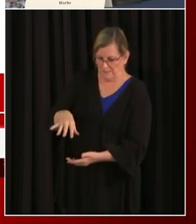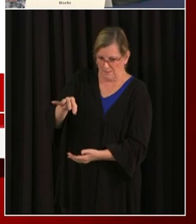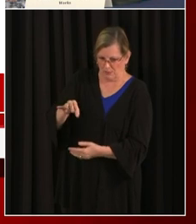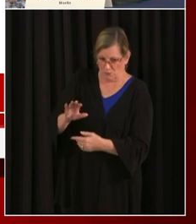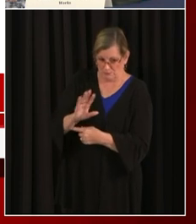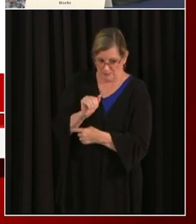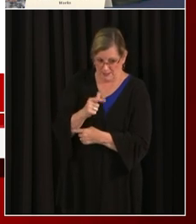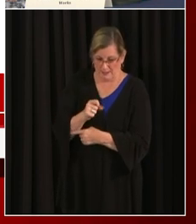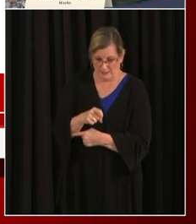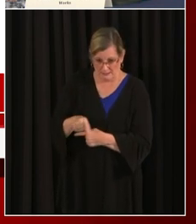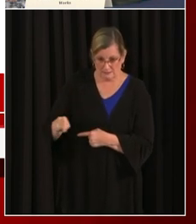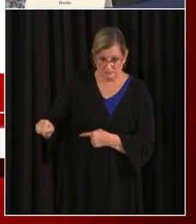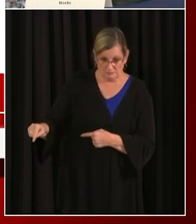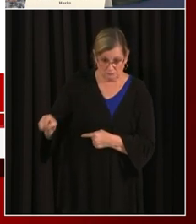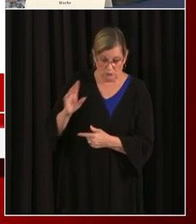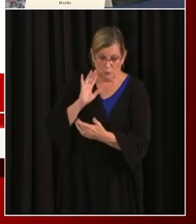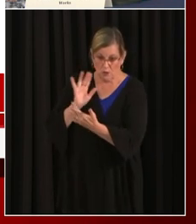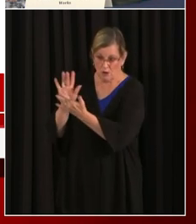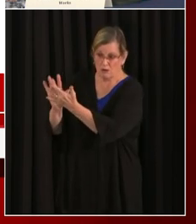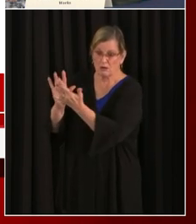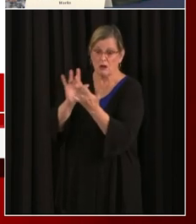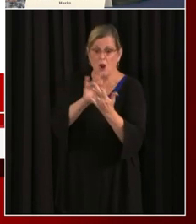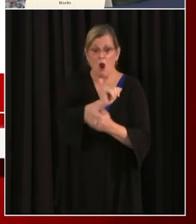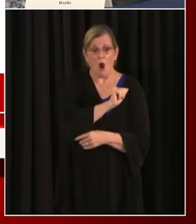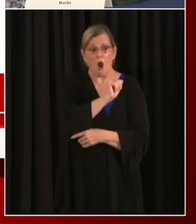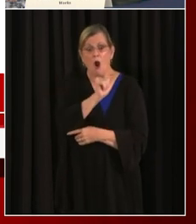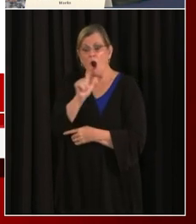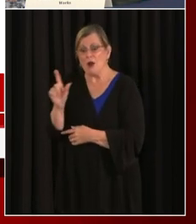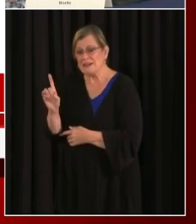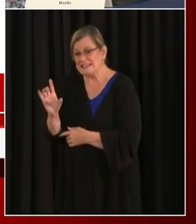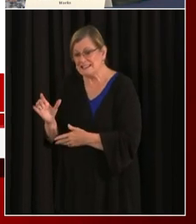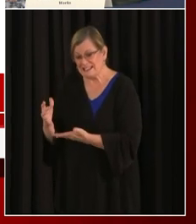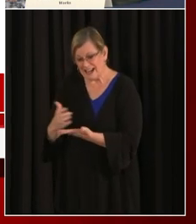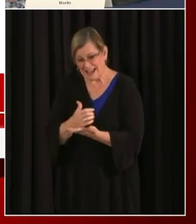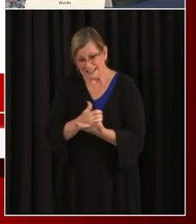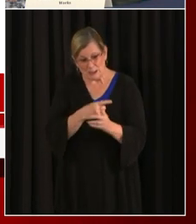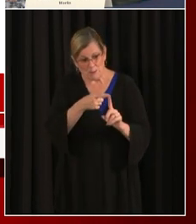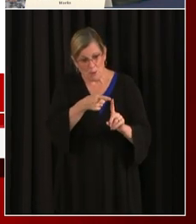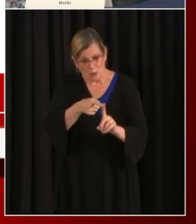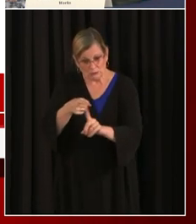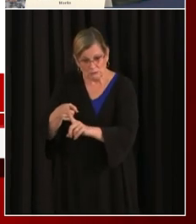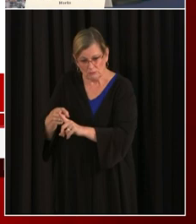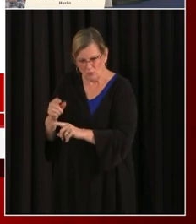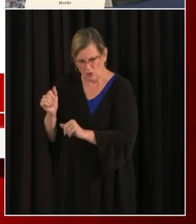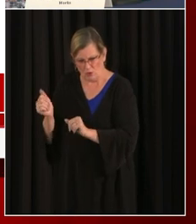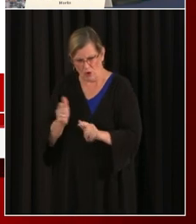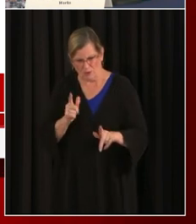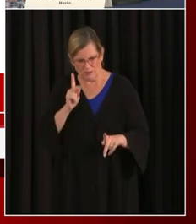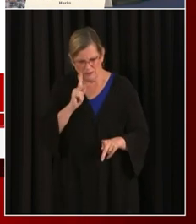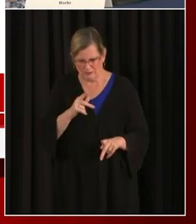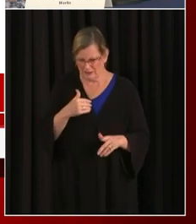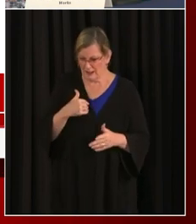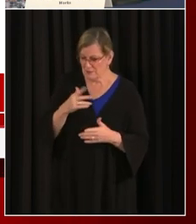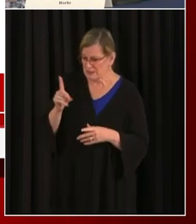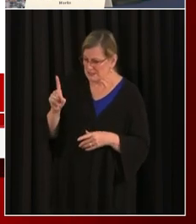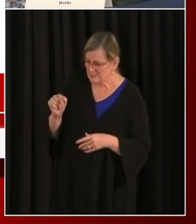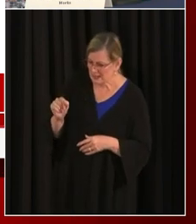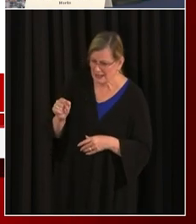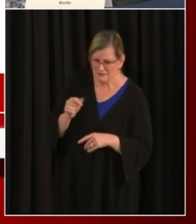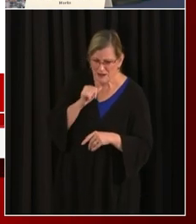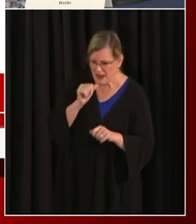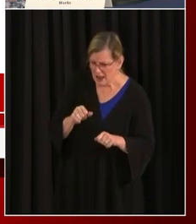to all of our disability collection points, all of the folks that have a disability to talk with